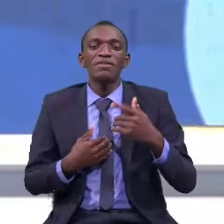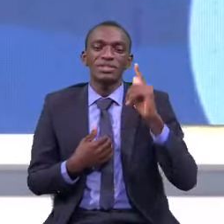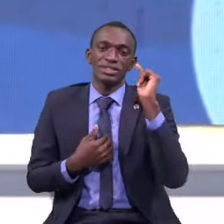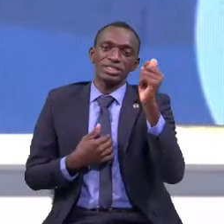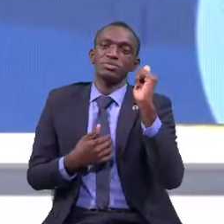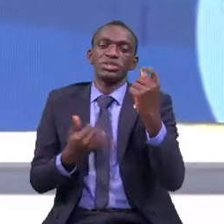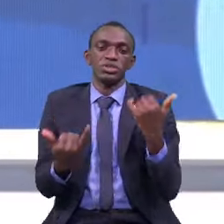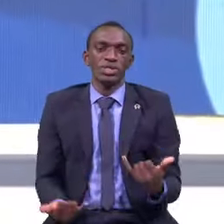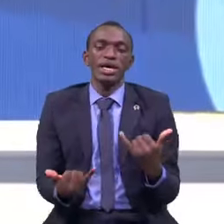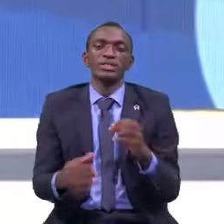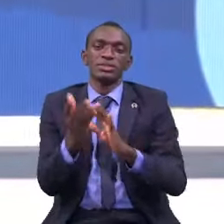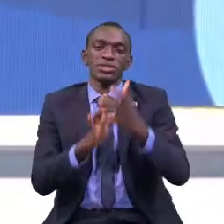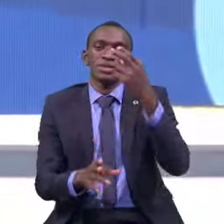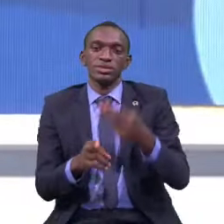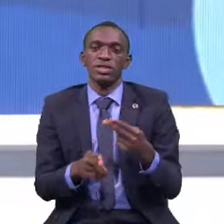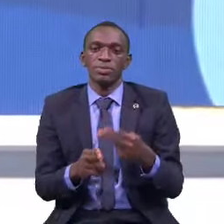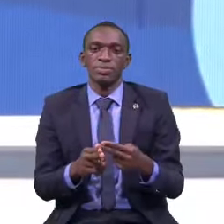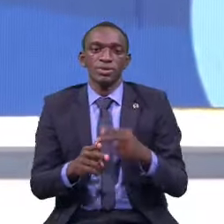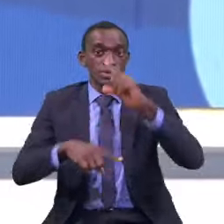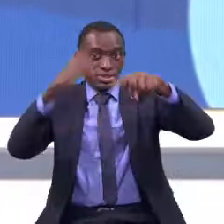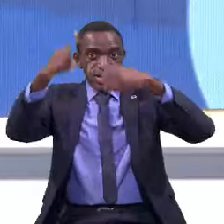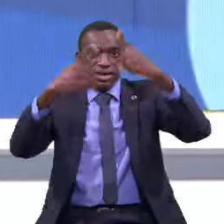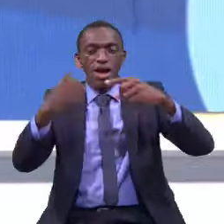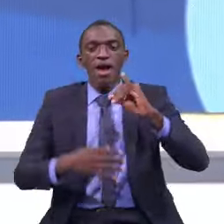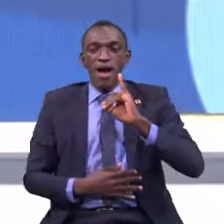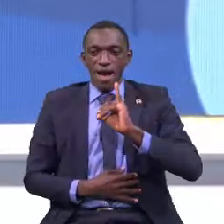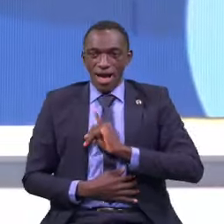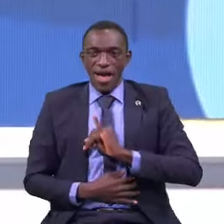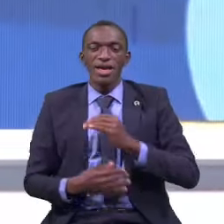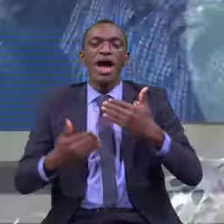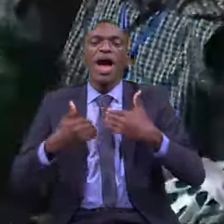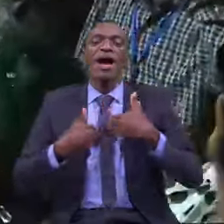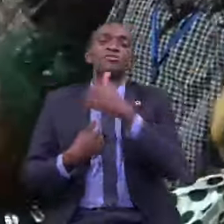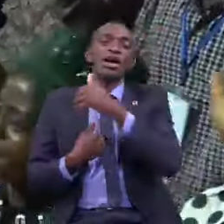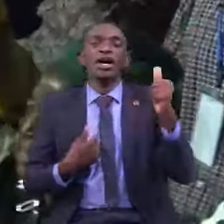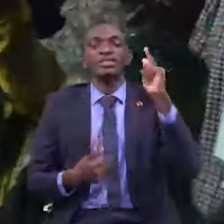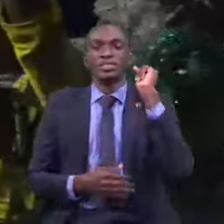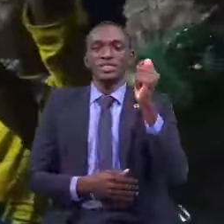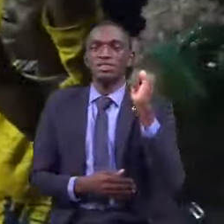tonight. I have a testimony tonight.